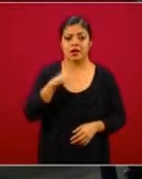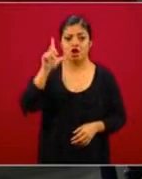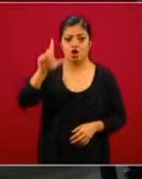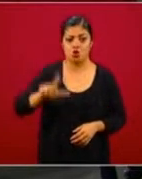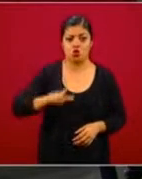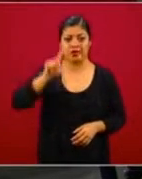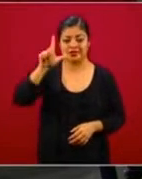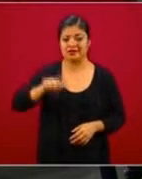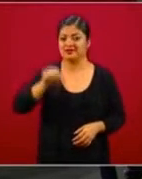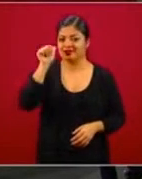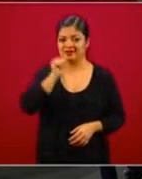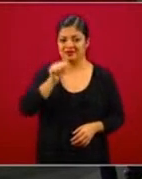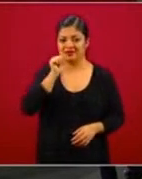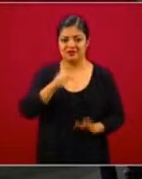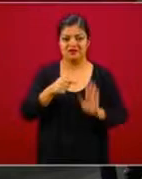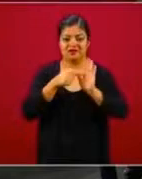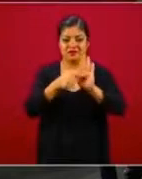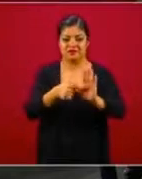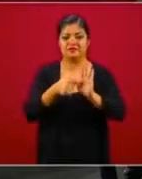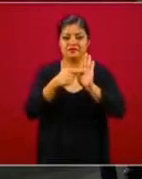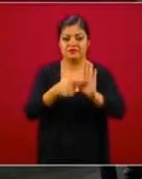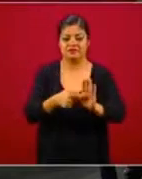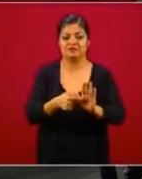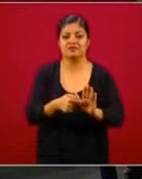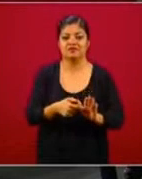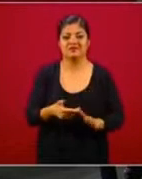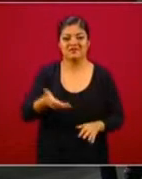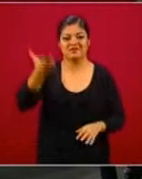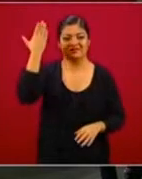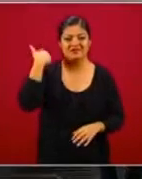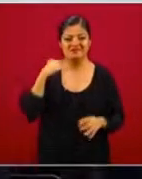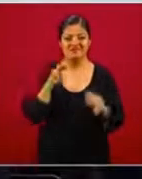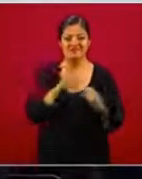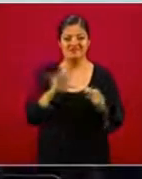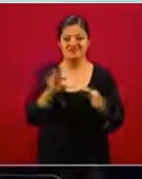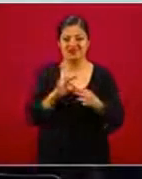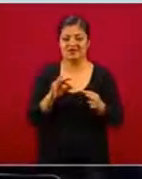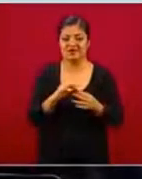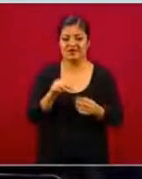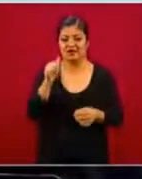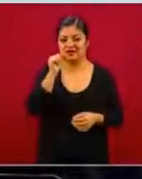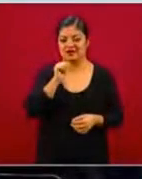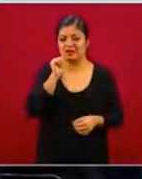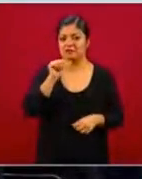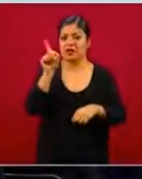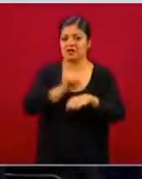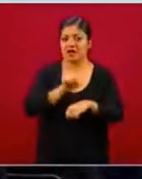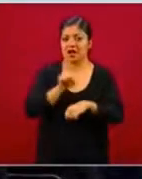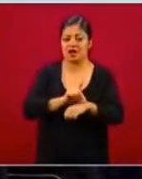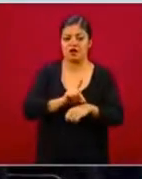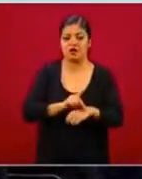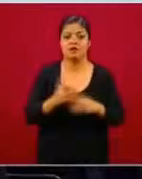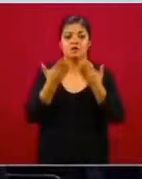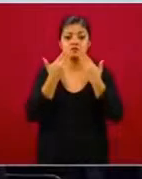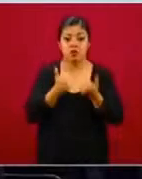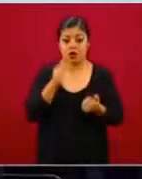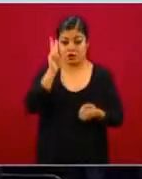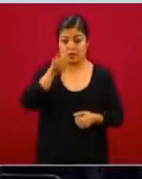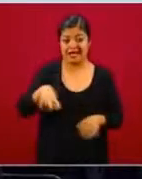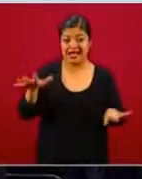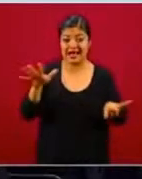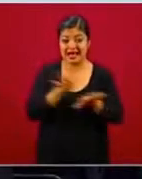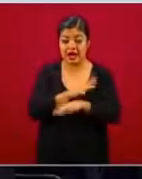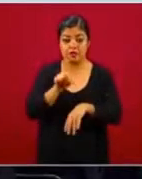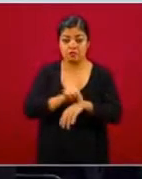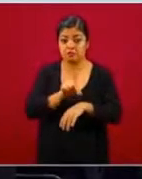rate. And so we're going to update you on the Monday statistics. Is what we had